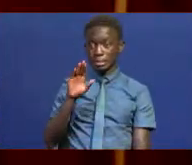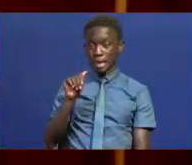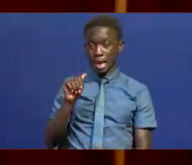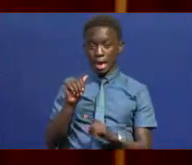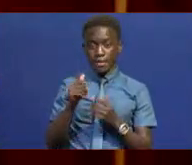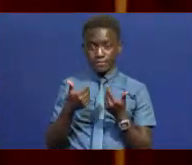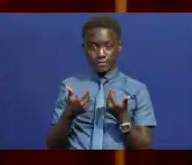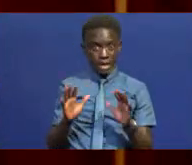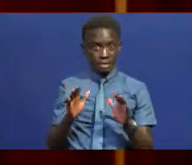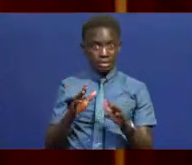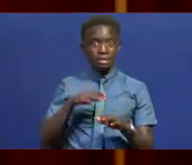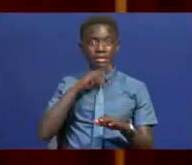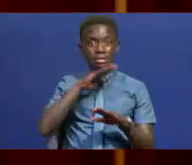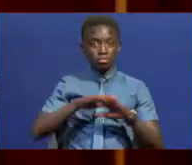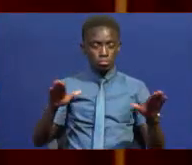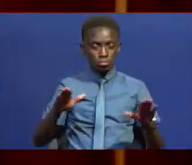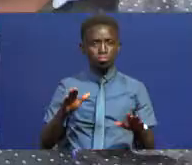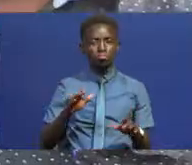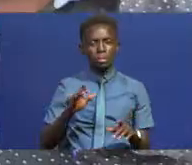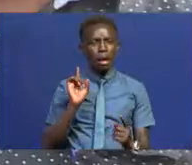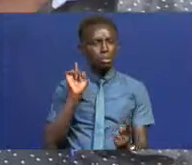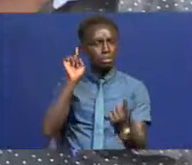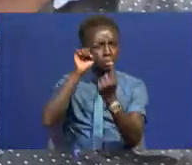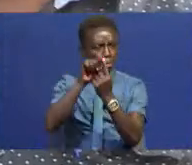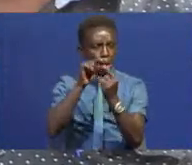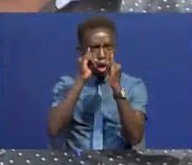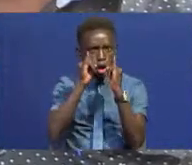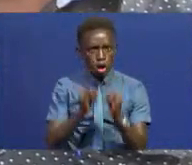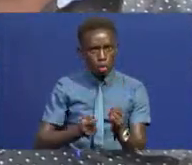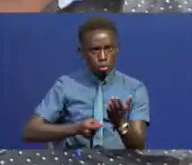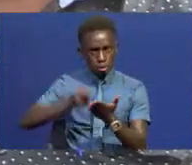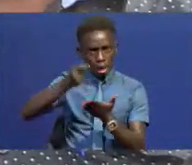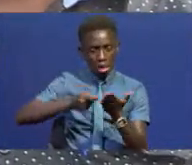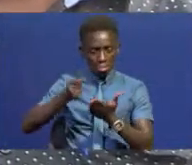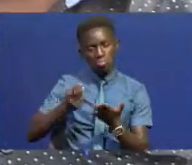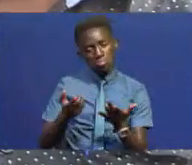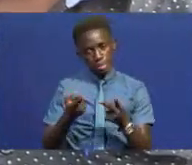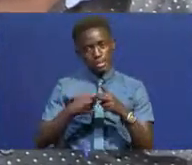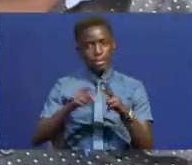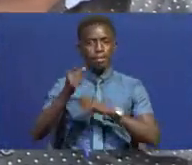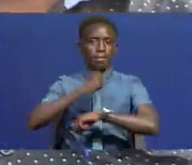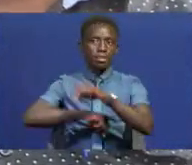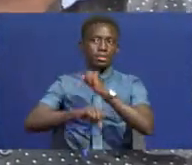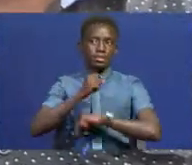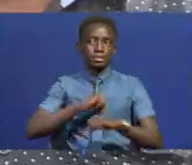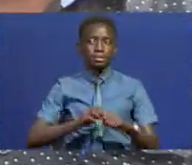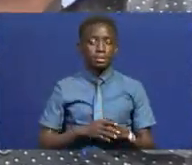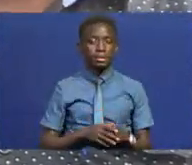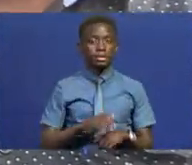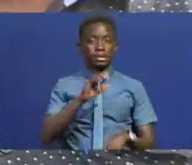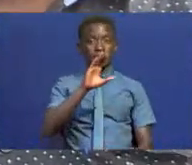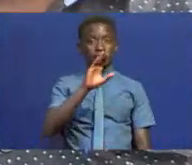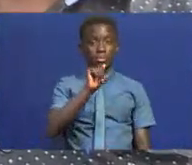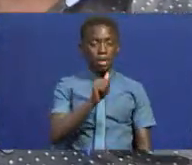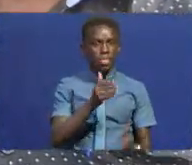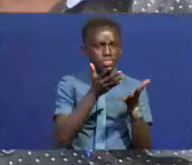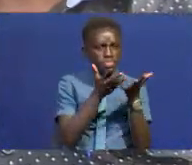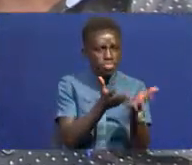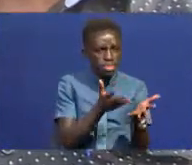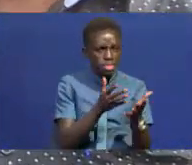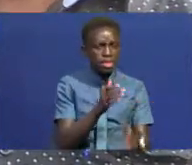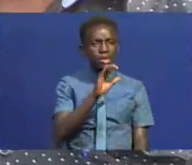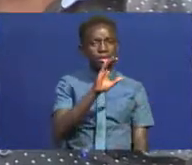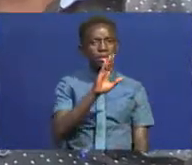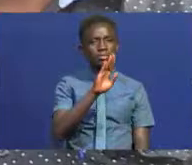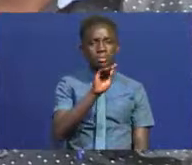is signed, that is when it comes into effect. So while the CBA is existing, we have not negotiated any other. No, the CBA is fully